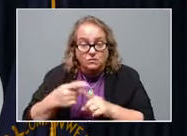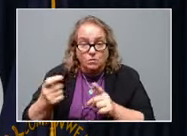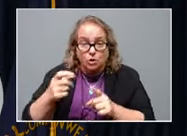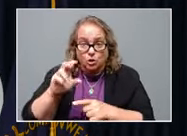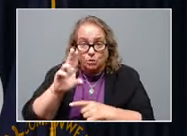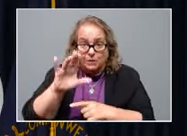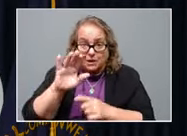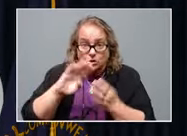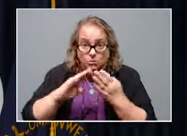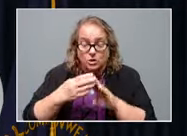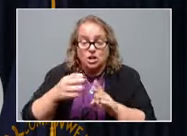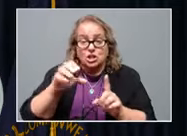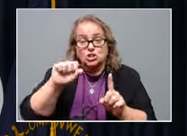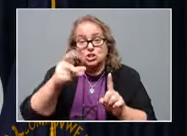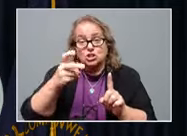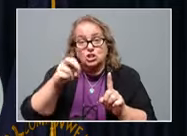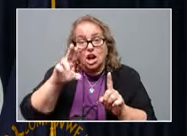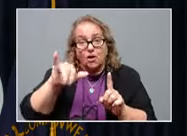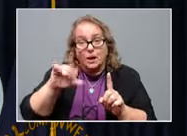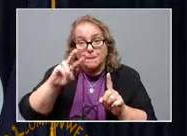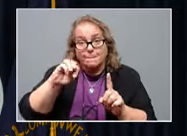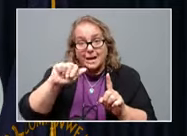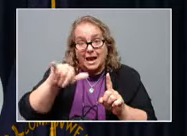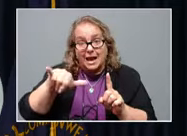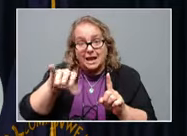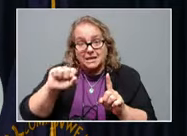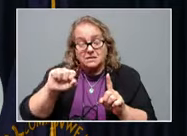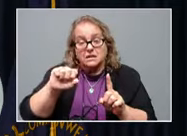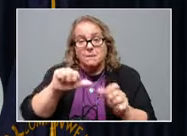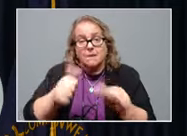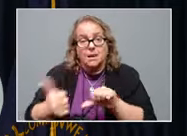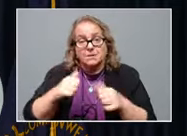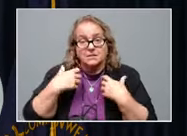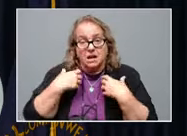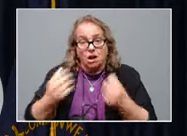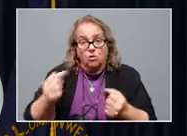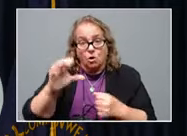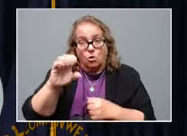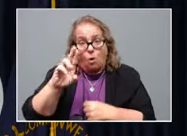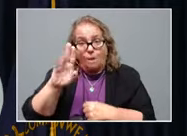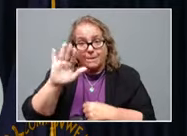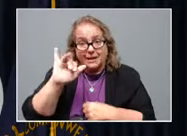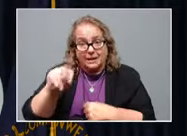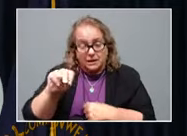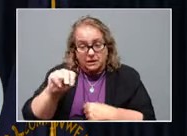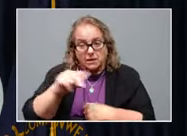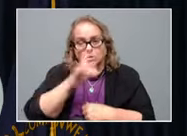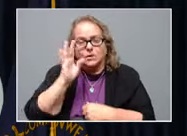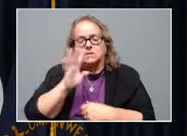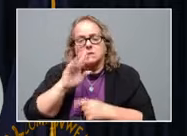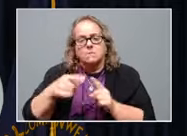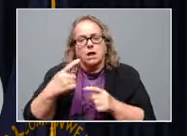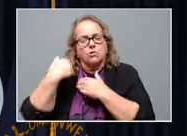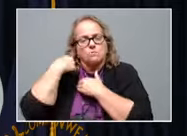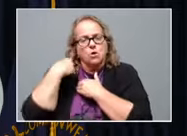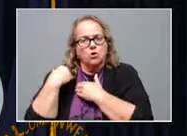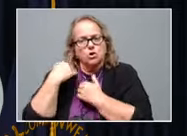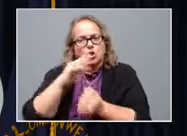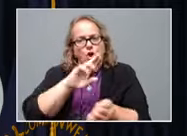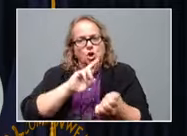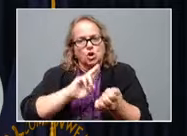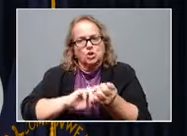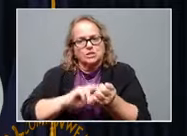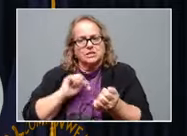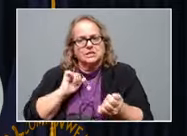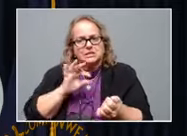Vice President and Chief Nursing Officer at Baptist Health Corbin, via video to speak about the burden her nursing staff bears in this